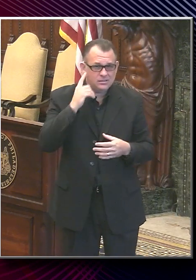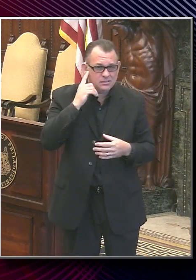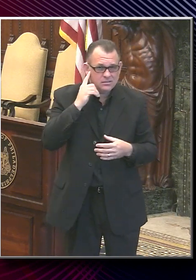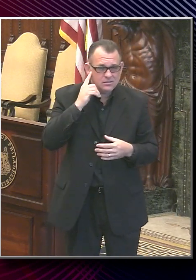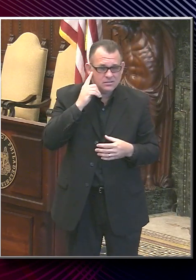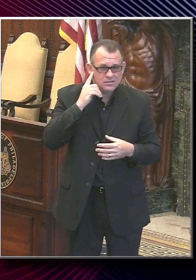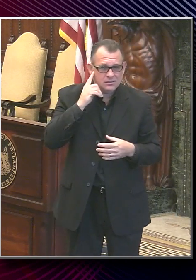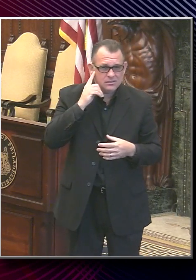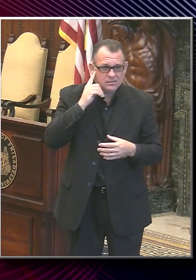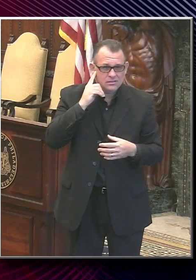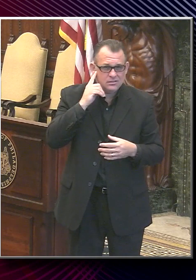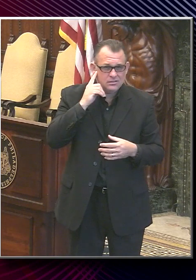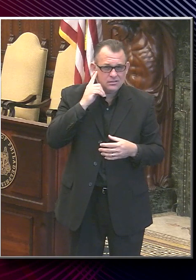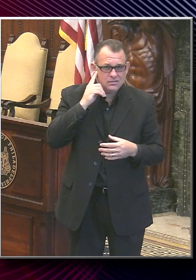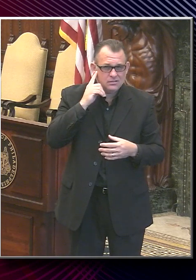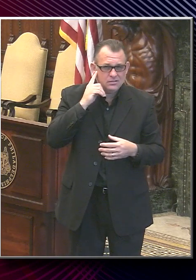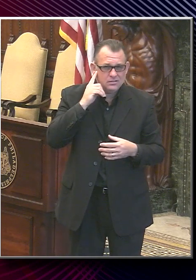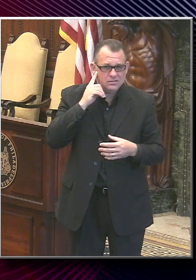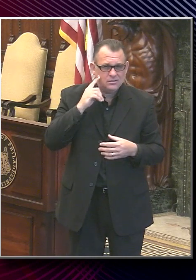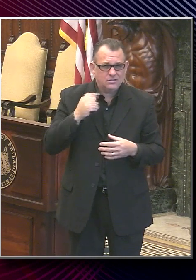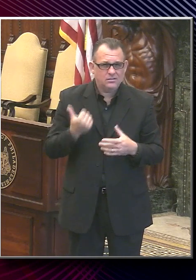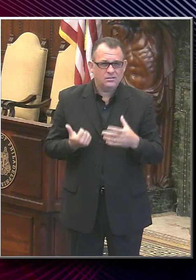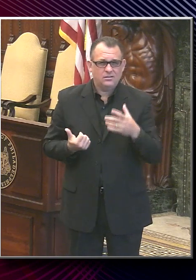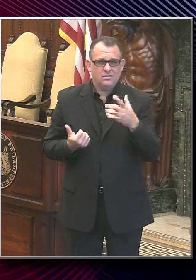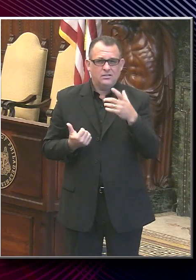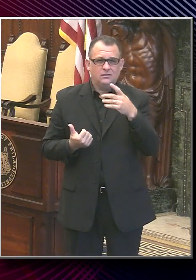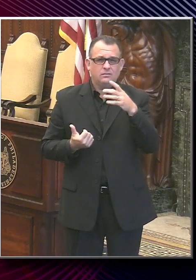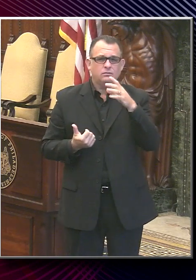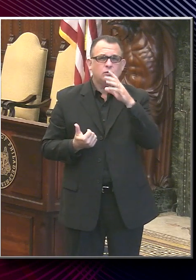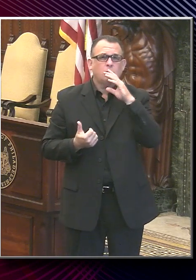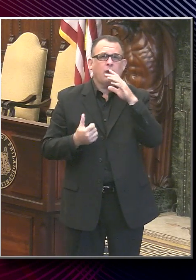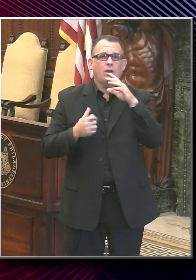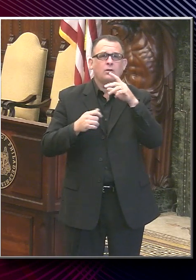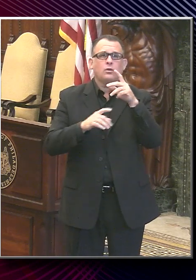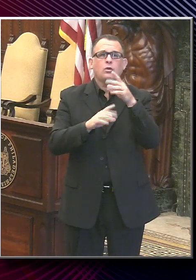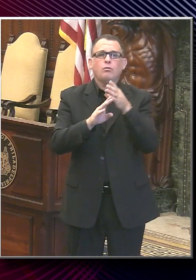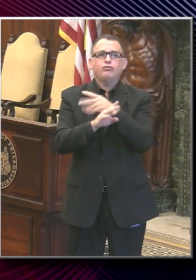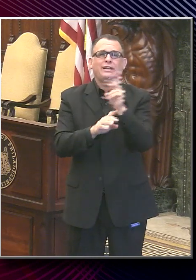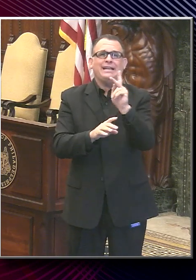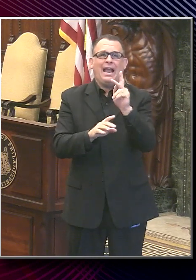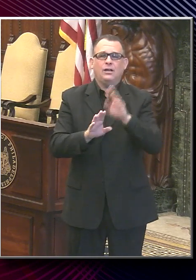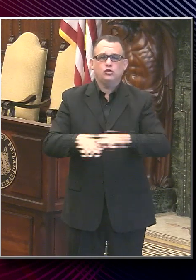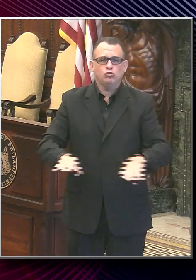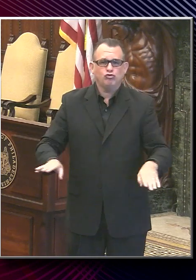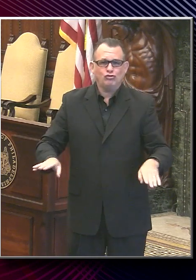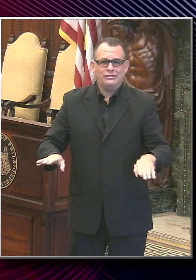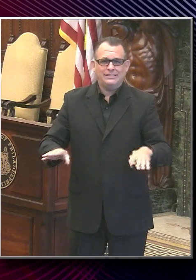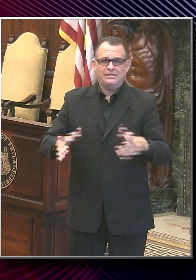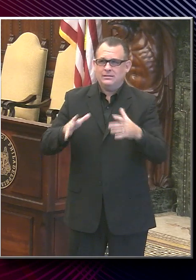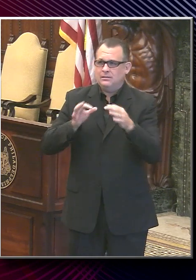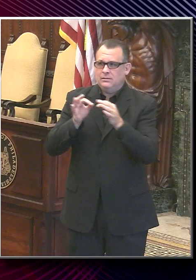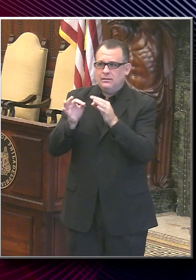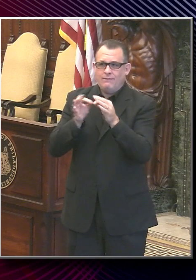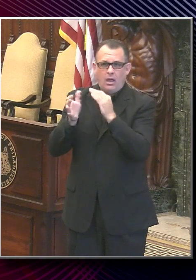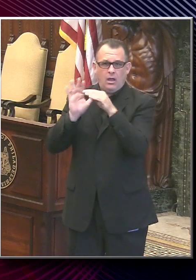With what we're talking about for pre-K, is there any guidance you're planning on giving